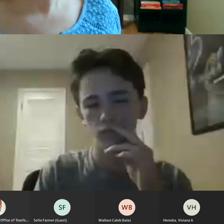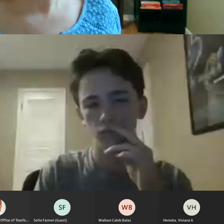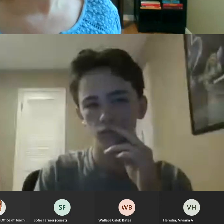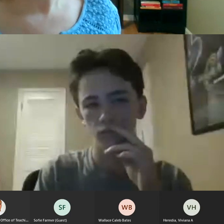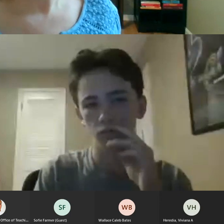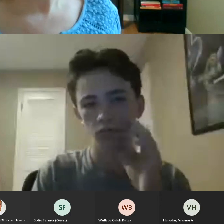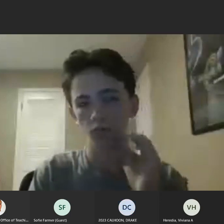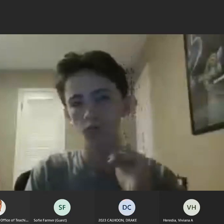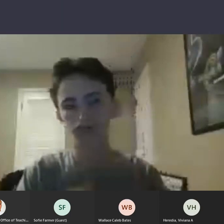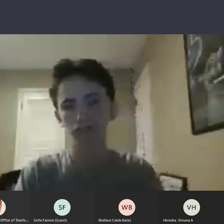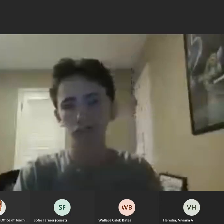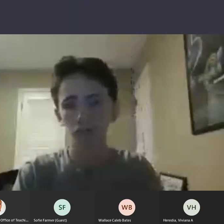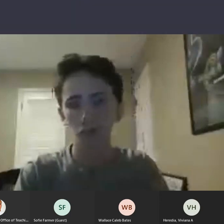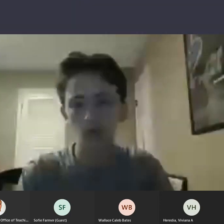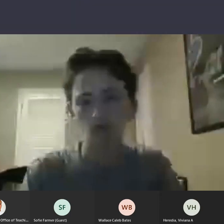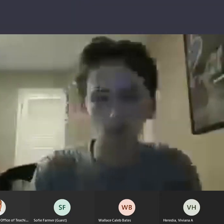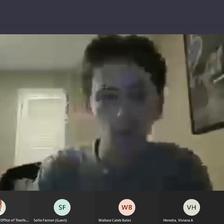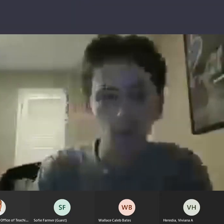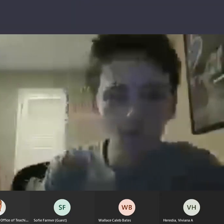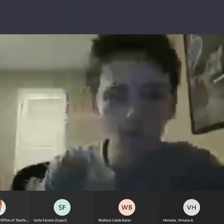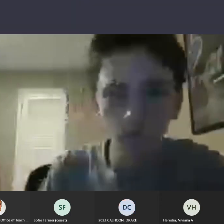Thank you.